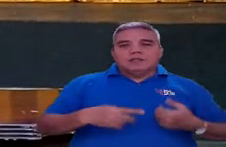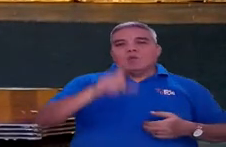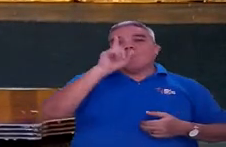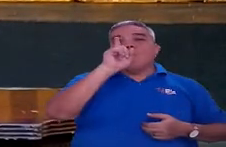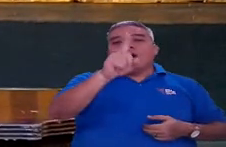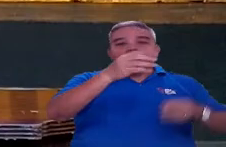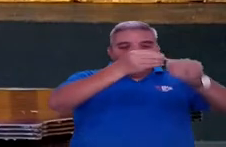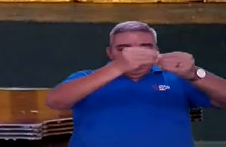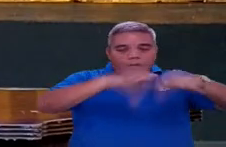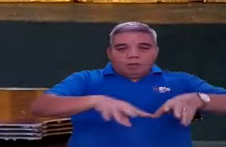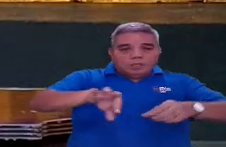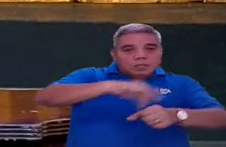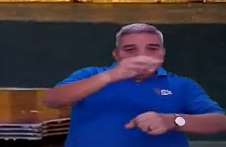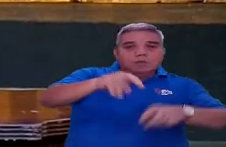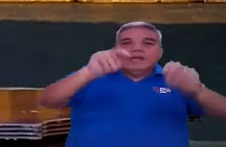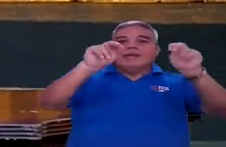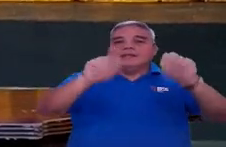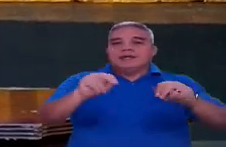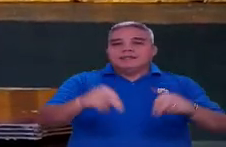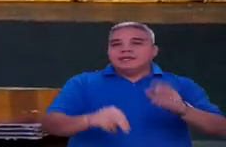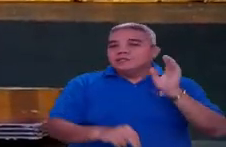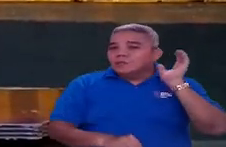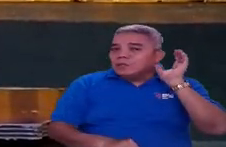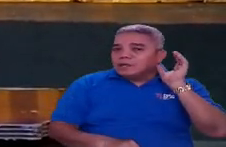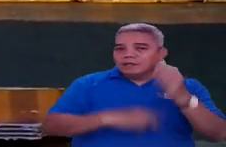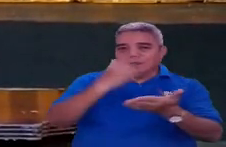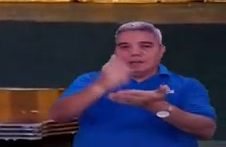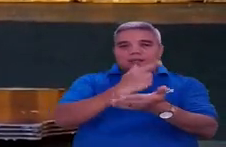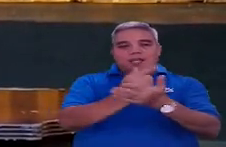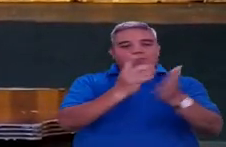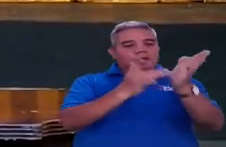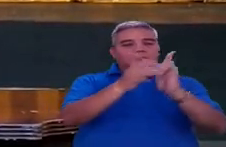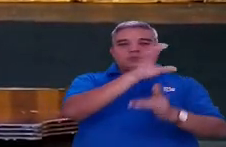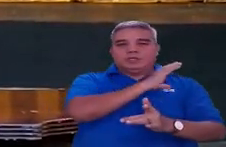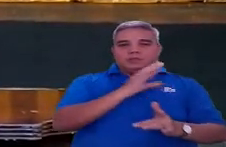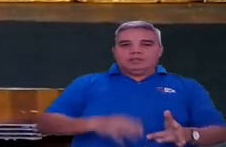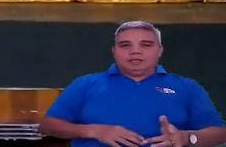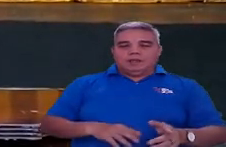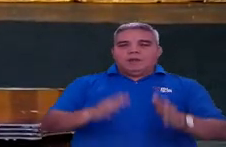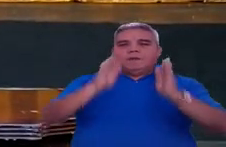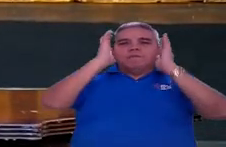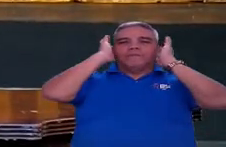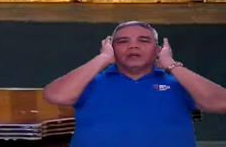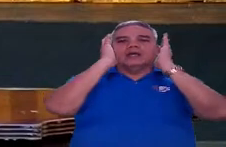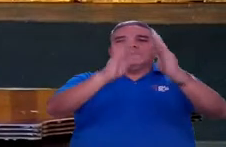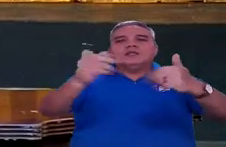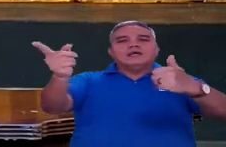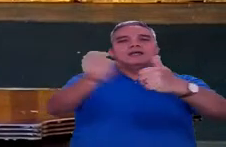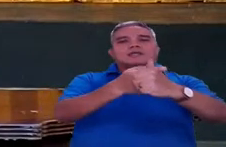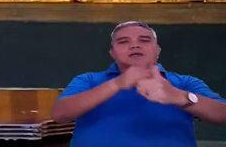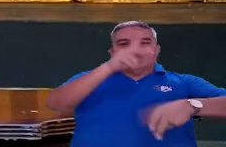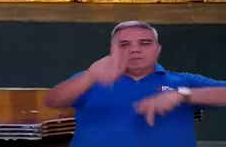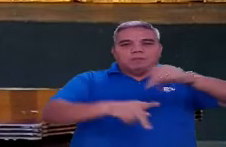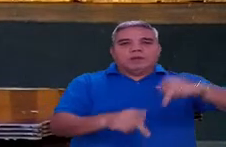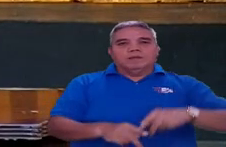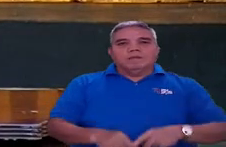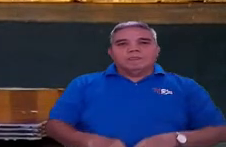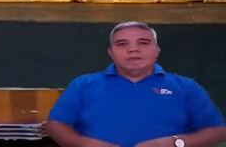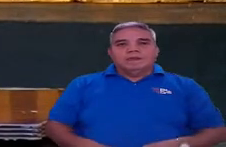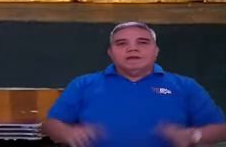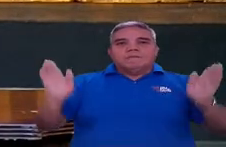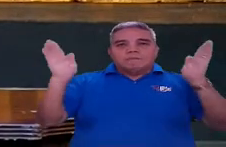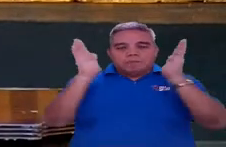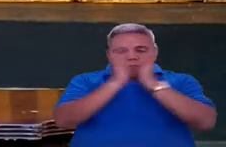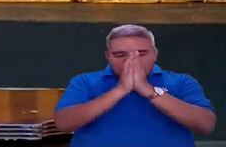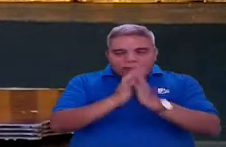lost soul that needs to hear the gospel of Jesus Christ. Prioritize on people. Then the Bible says,